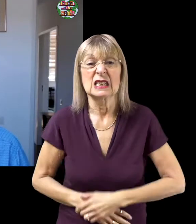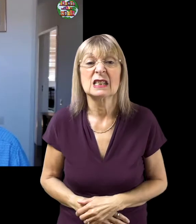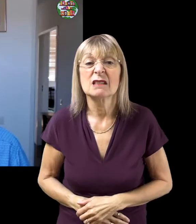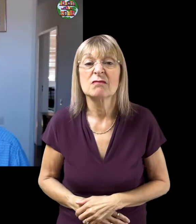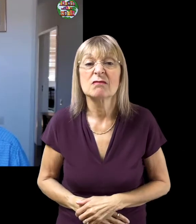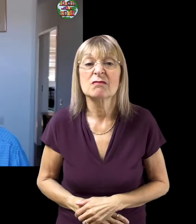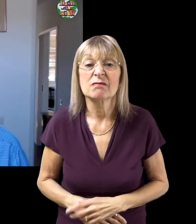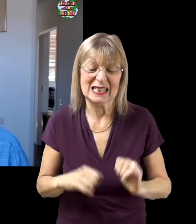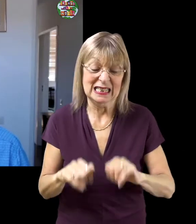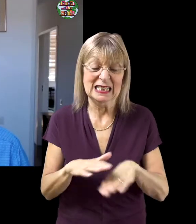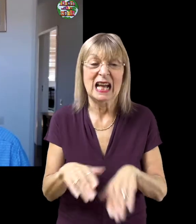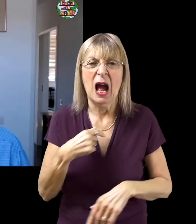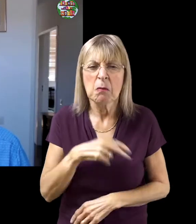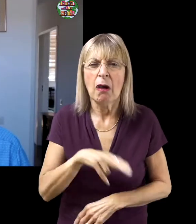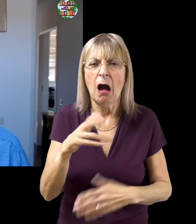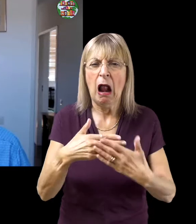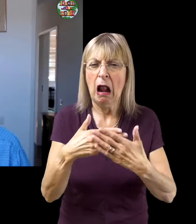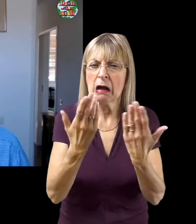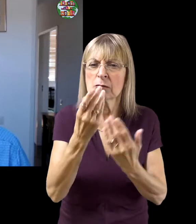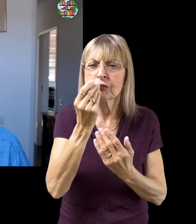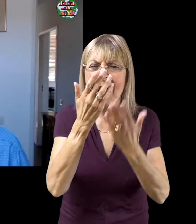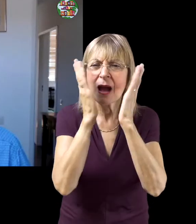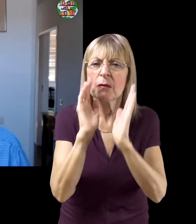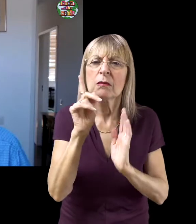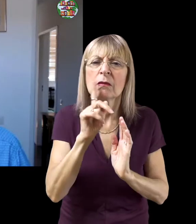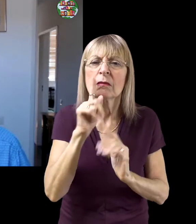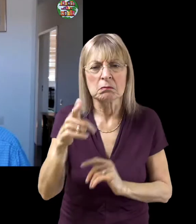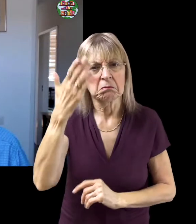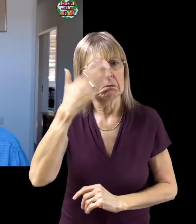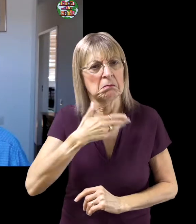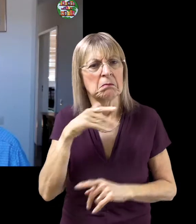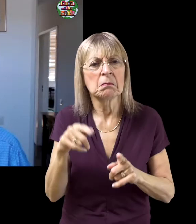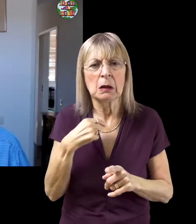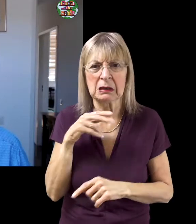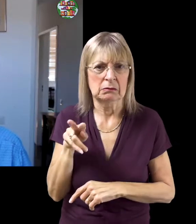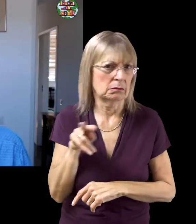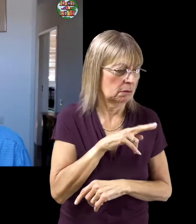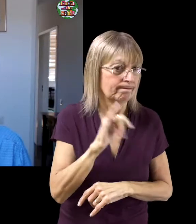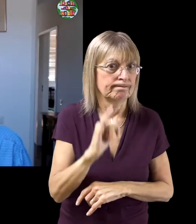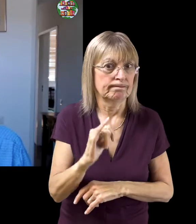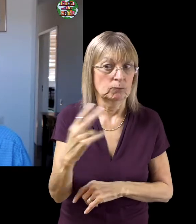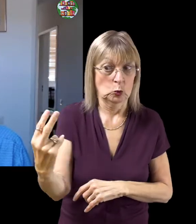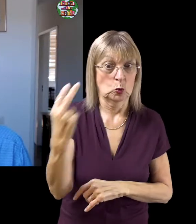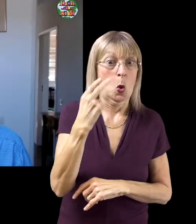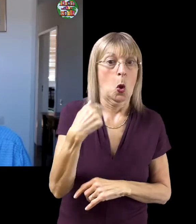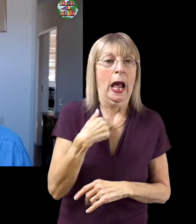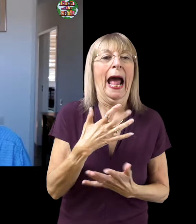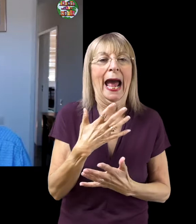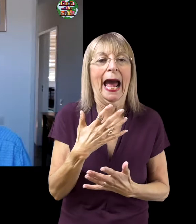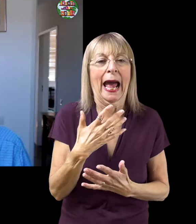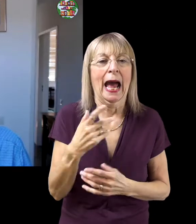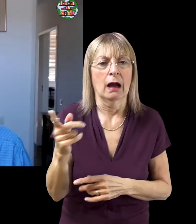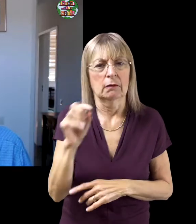into anything. Sitting at the table was a sandy-haired girl with a serious face. I looked away, but she'd already